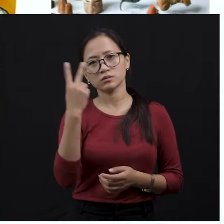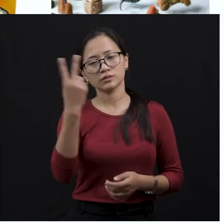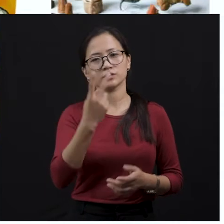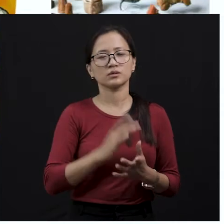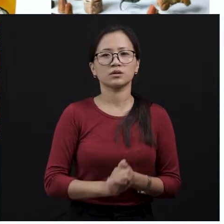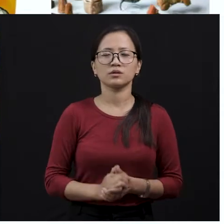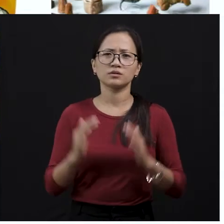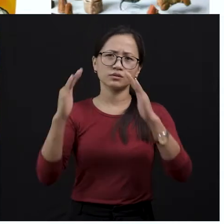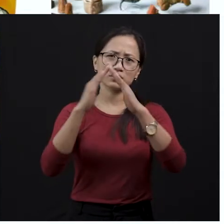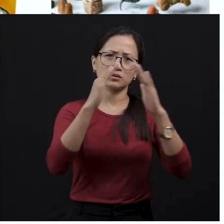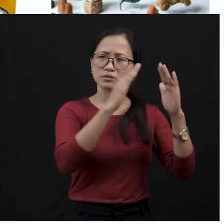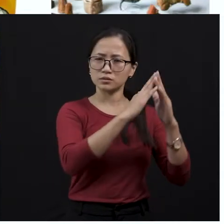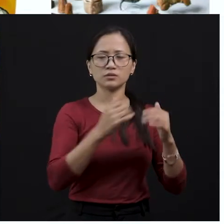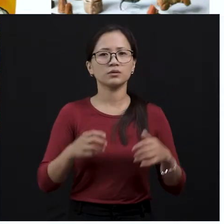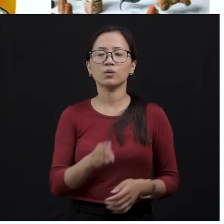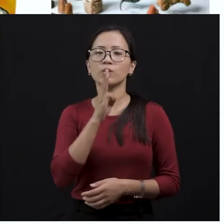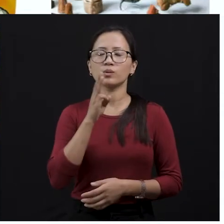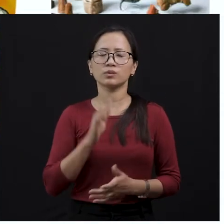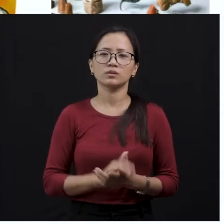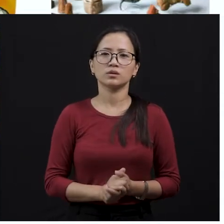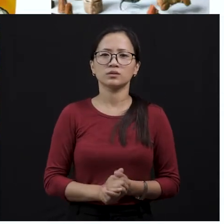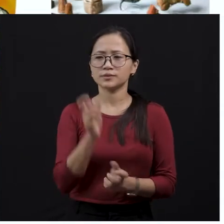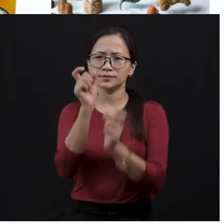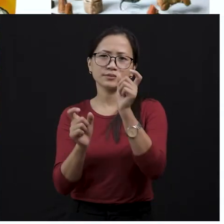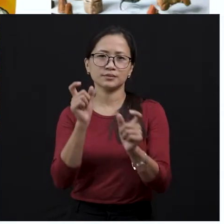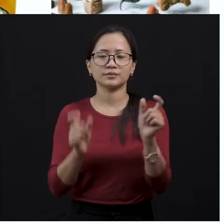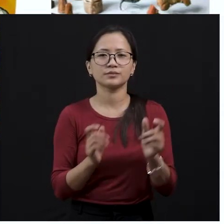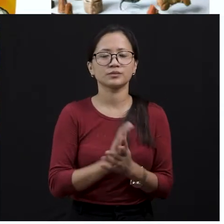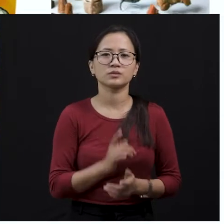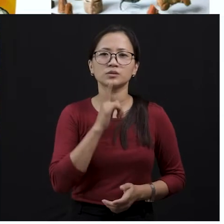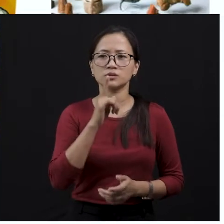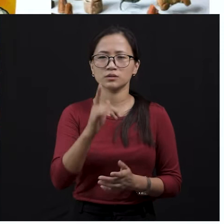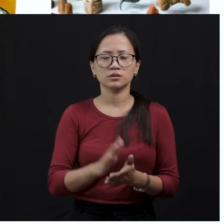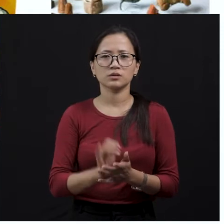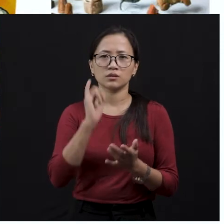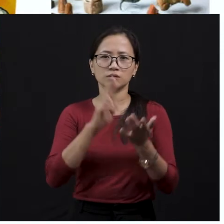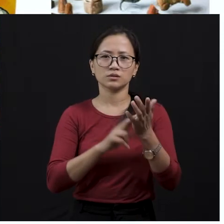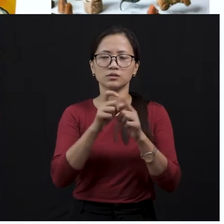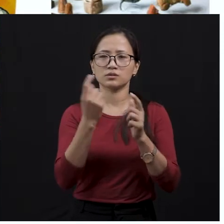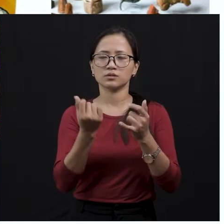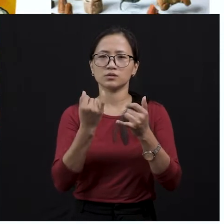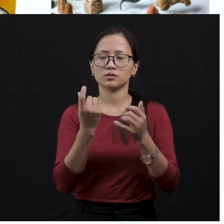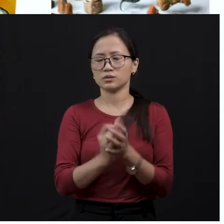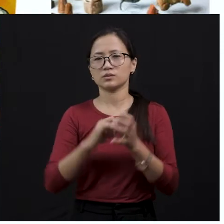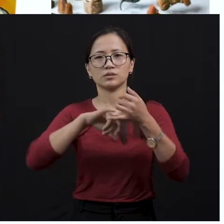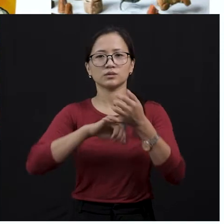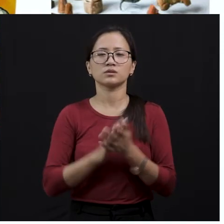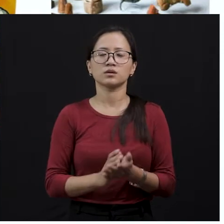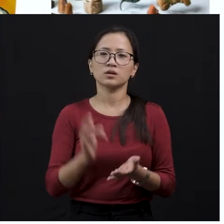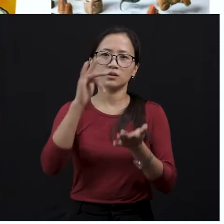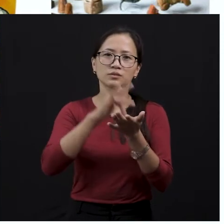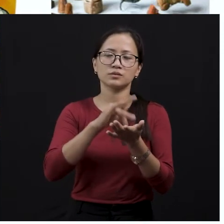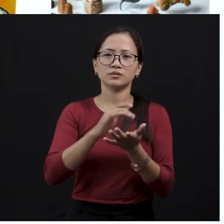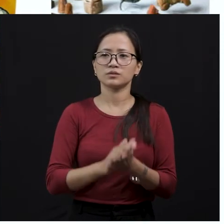food, shelter, water. Now these people, I told you that the Indus Valley civilization was